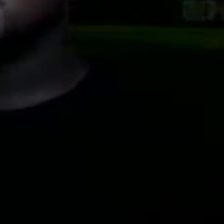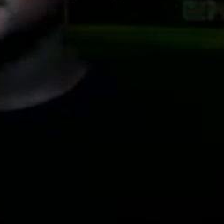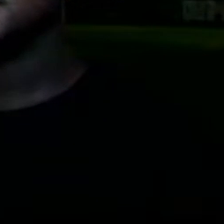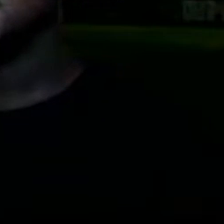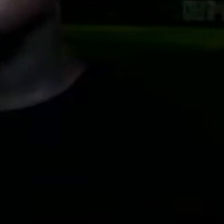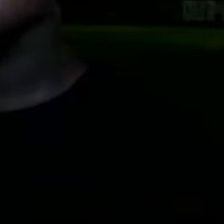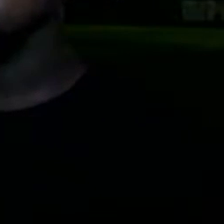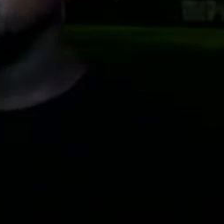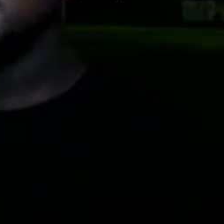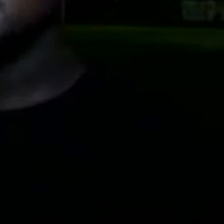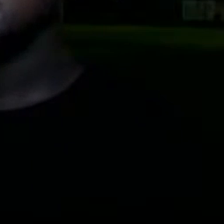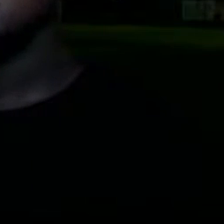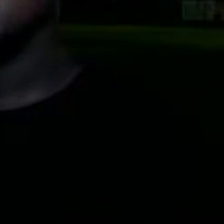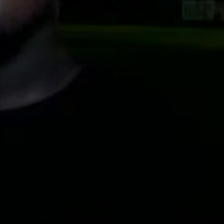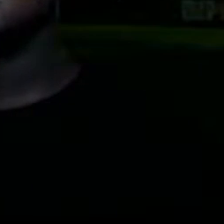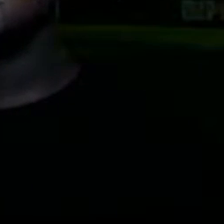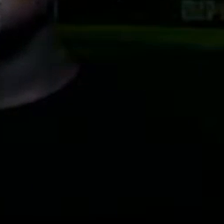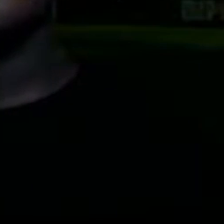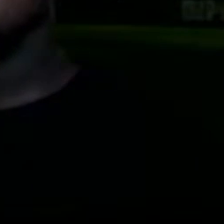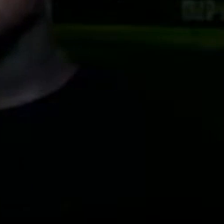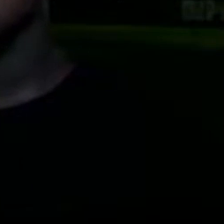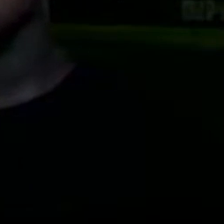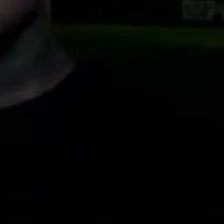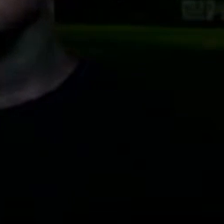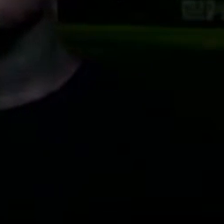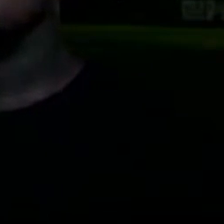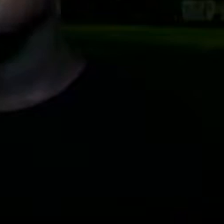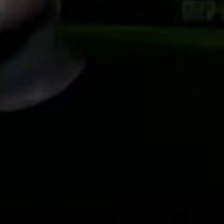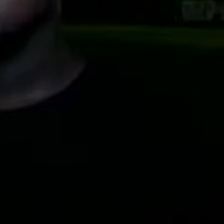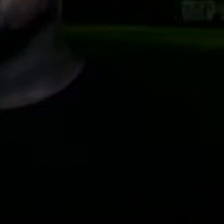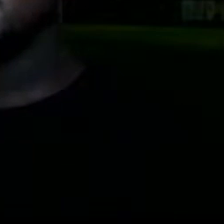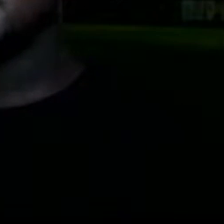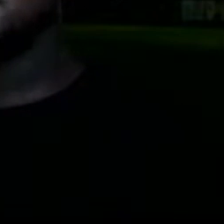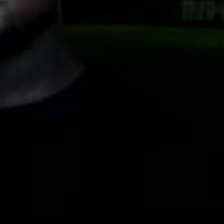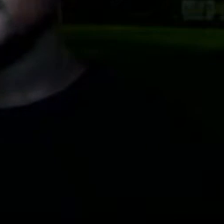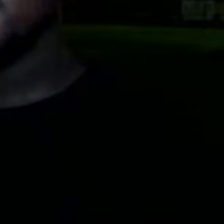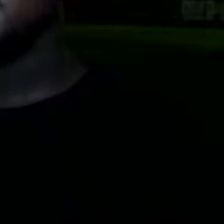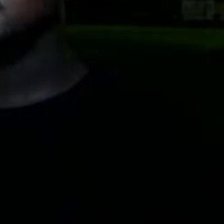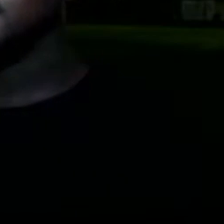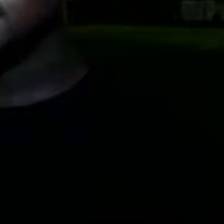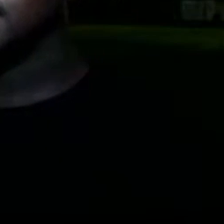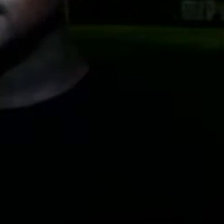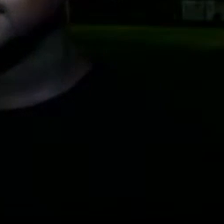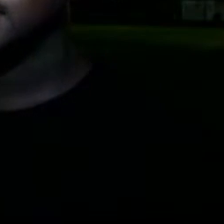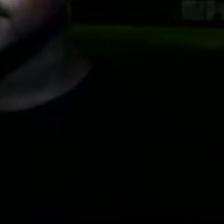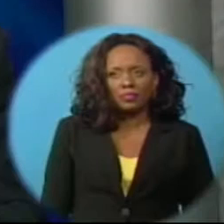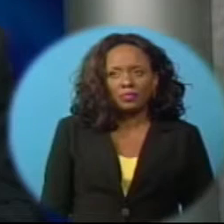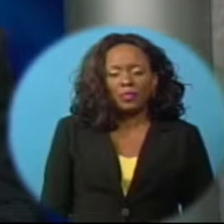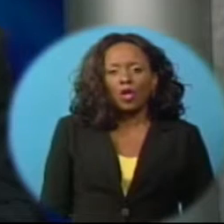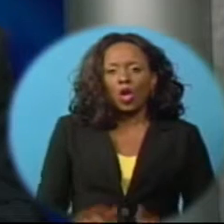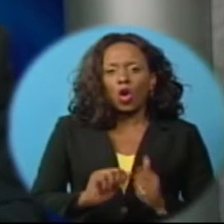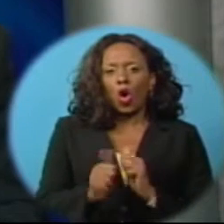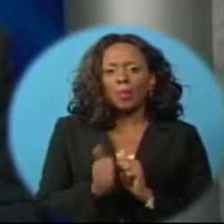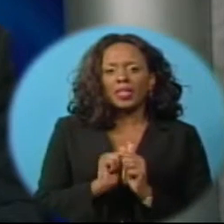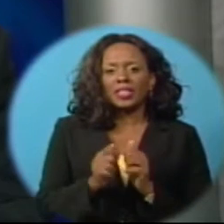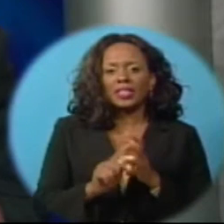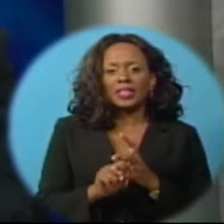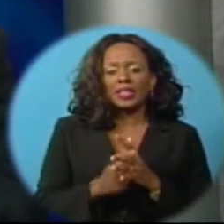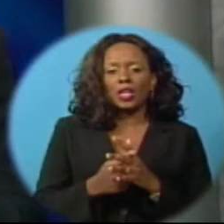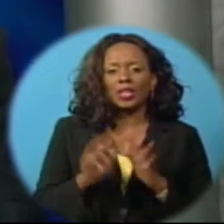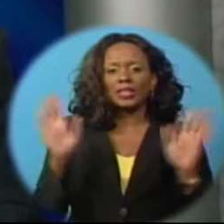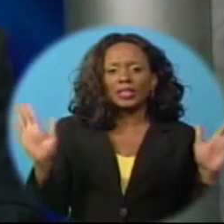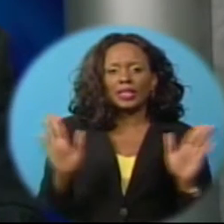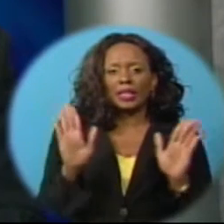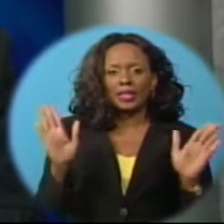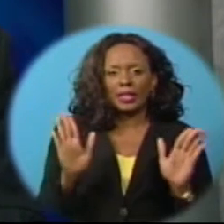20 players in the community, in the constituency, sorry. So I feel the team is well balanced this year. The competition